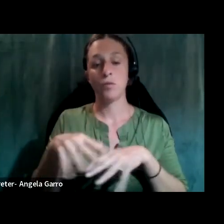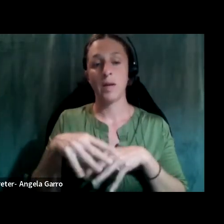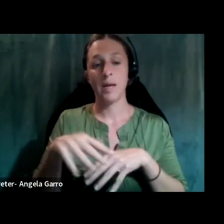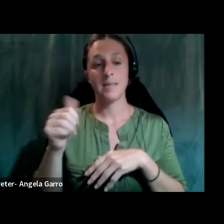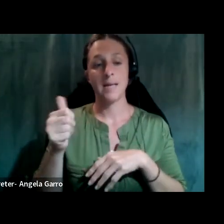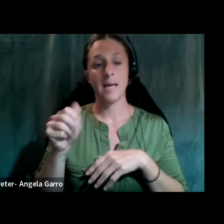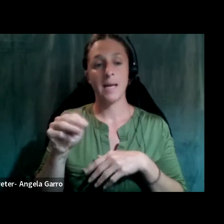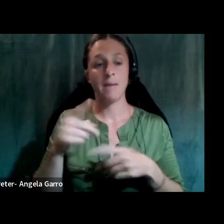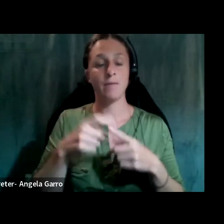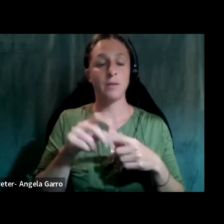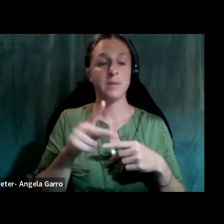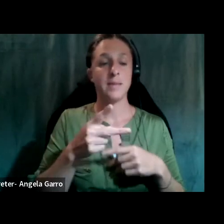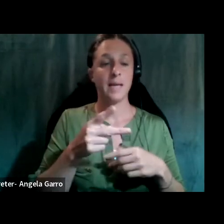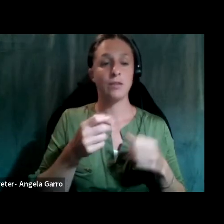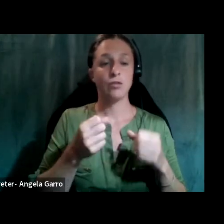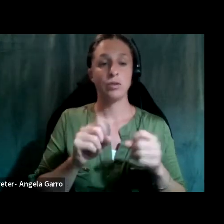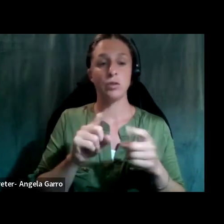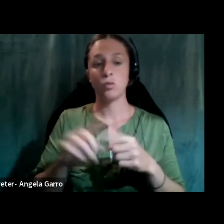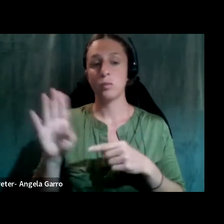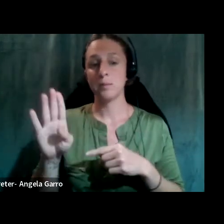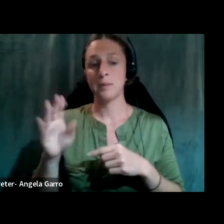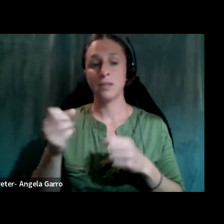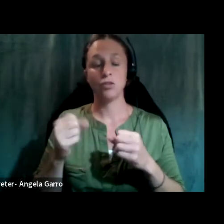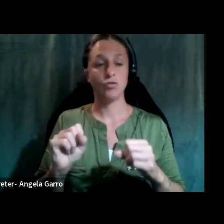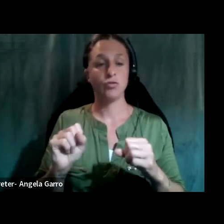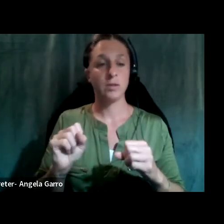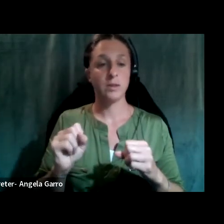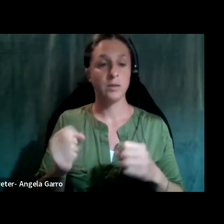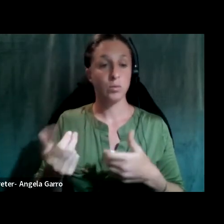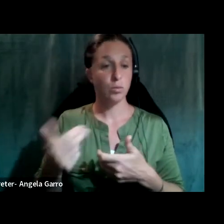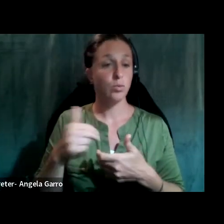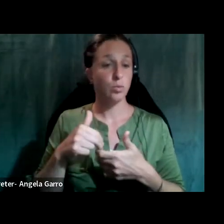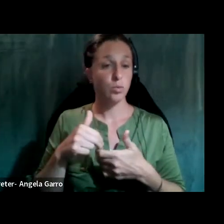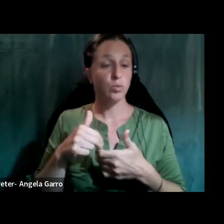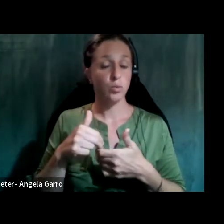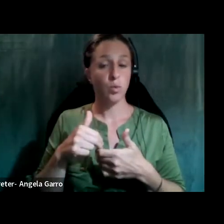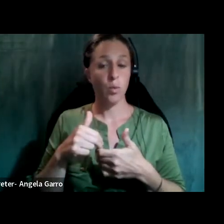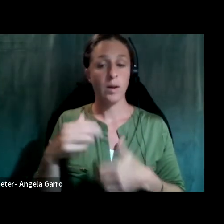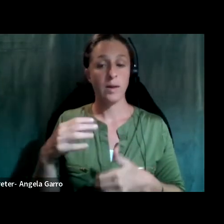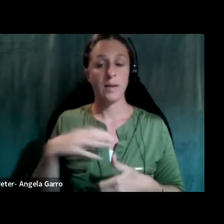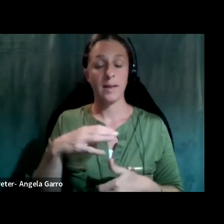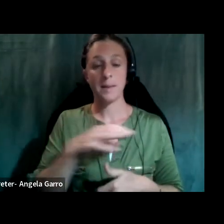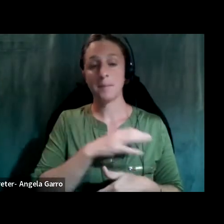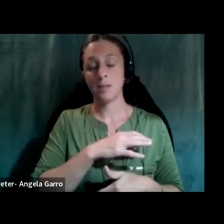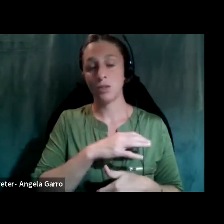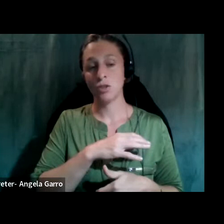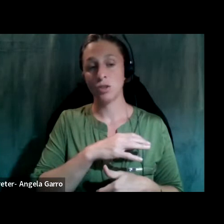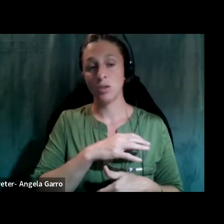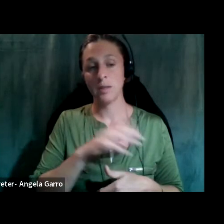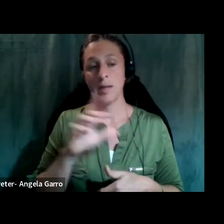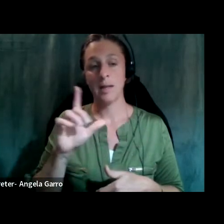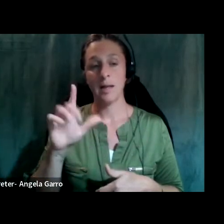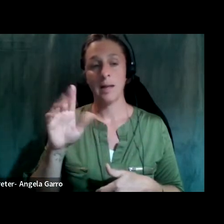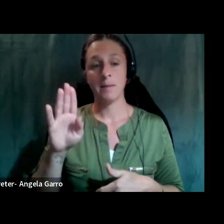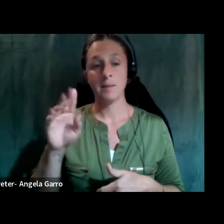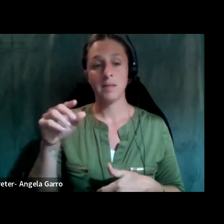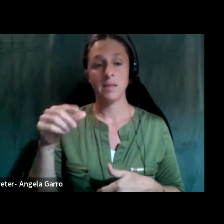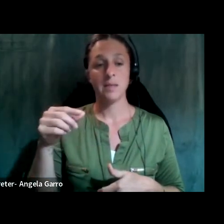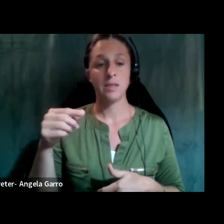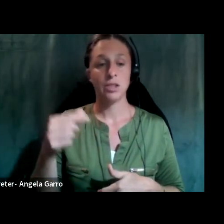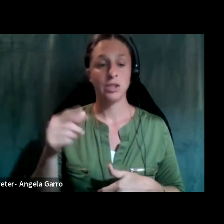going from 2nd Street to B Street. So join the commission, the LGBTQ